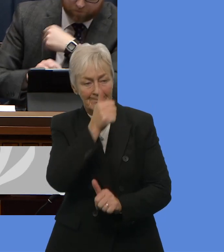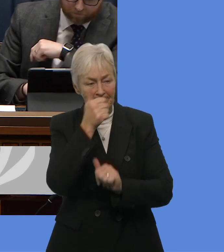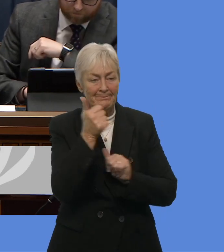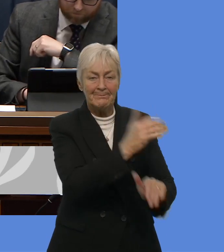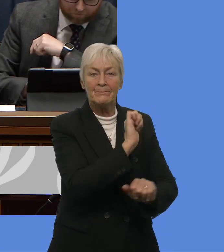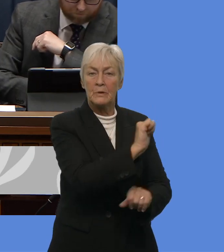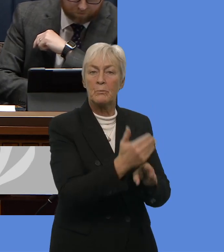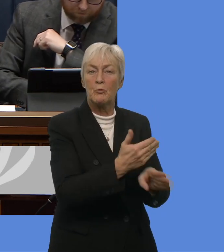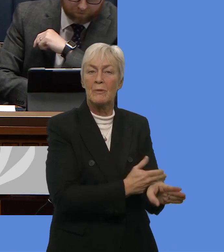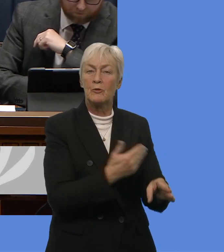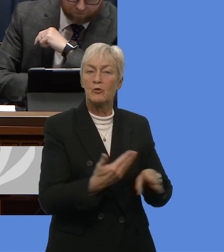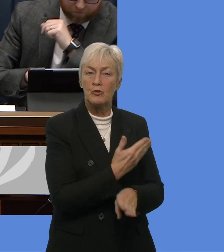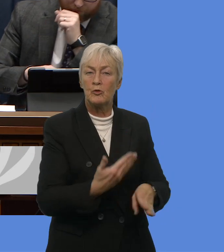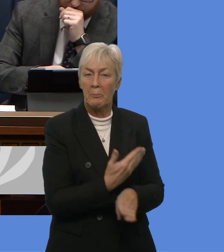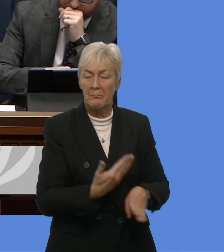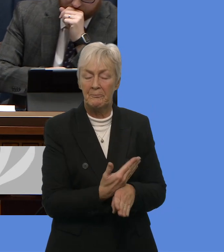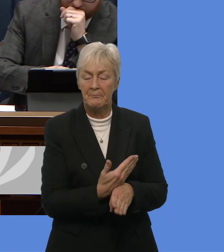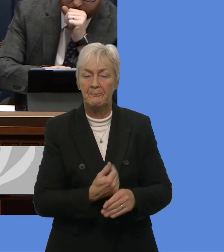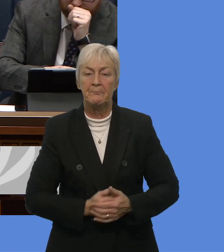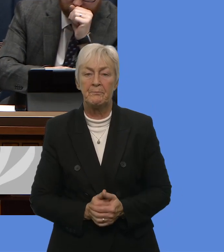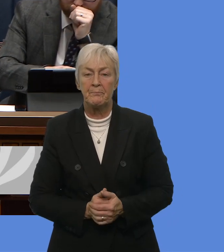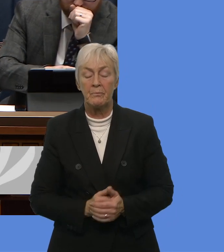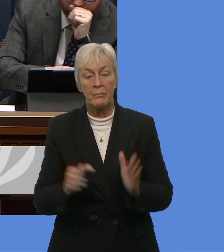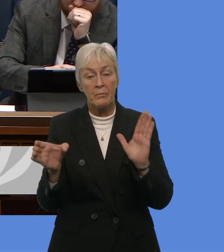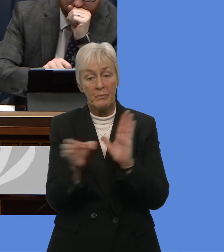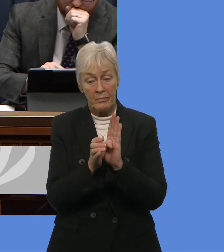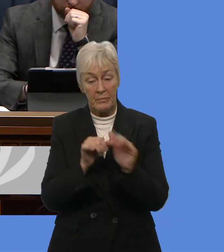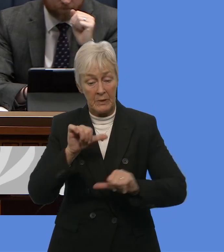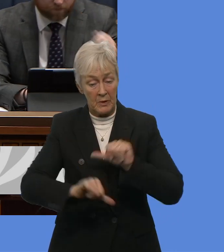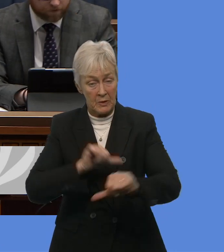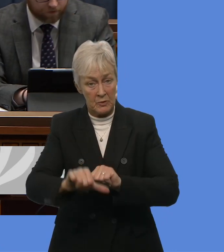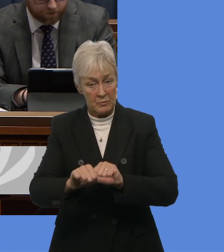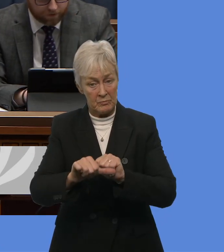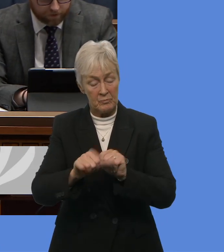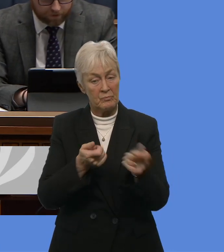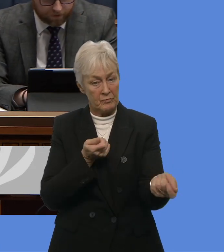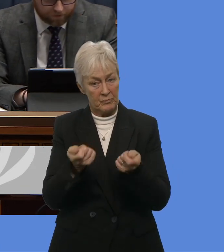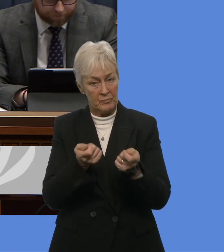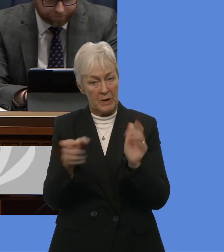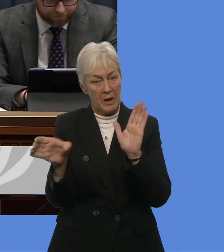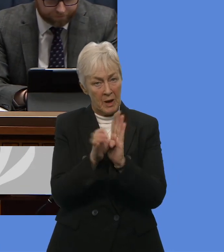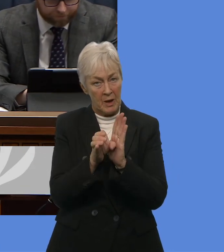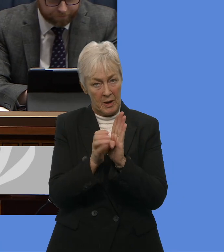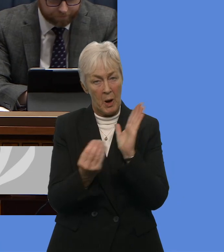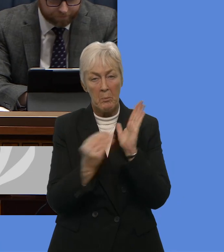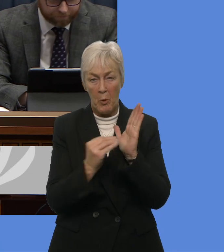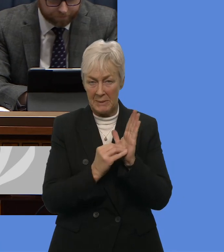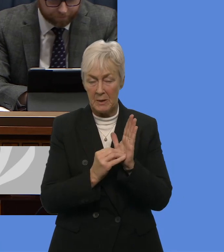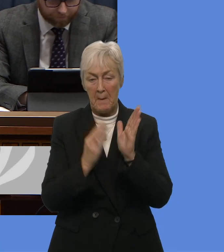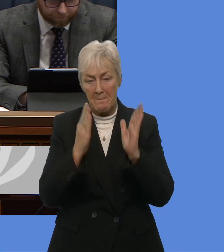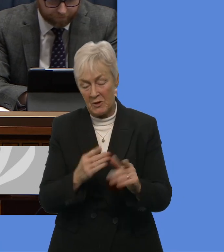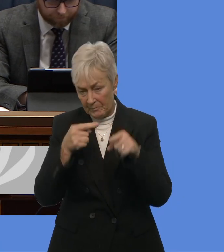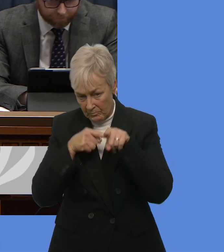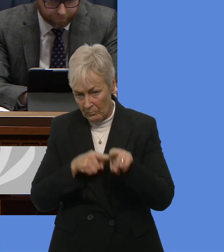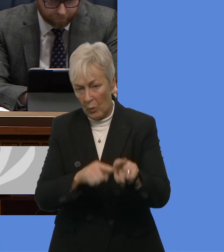is required to serve from their previous position. The appointment process is regulated by the Commissioner for Public Appointments, and as such it must comply with the